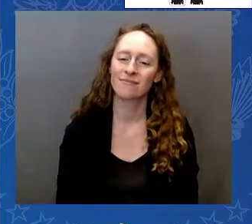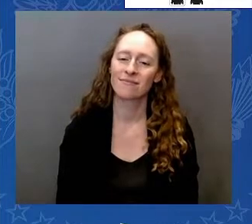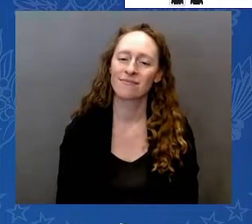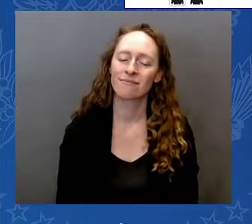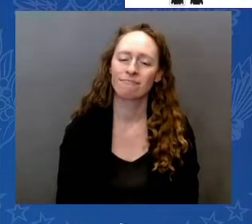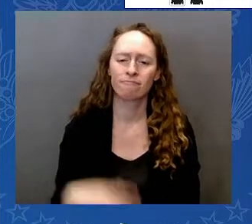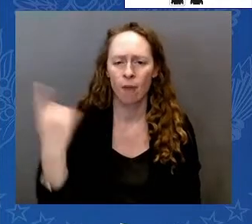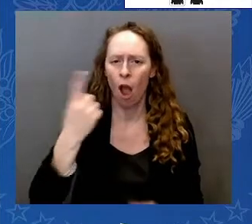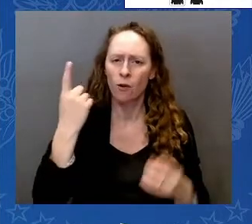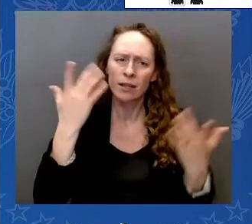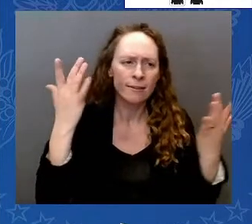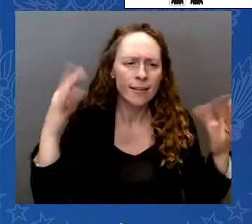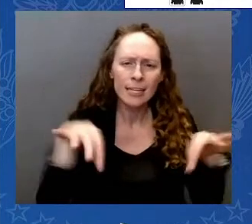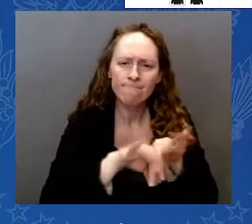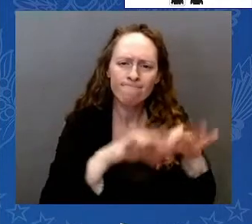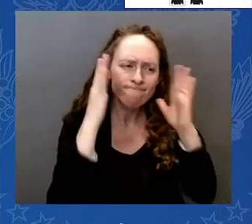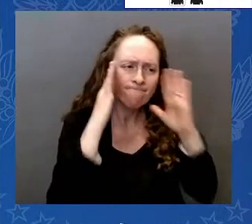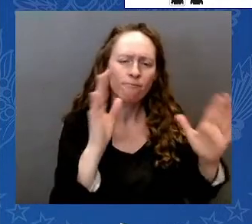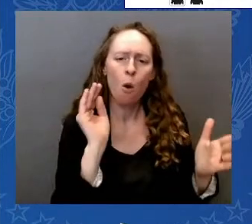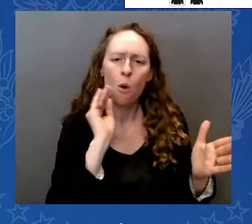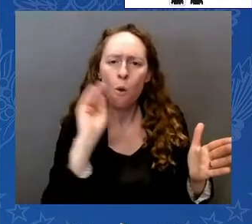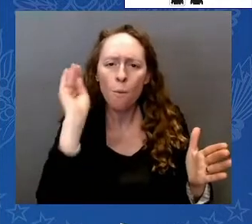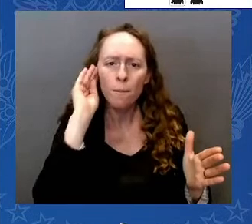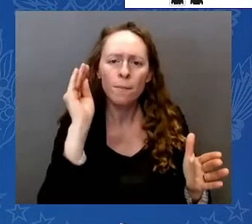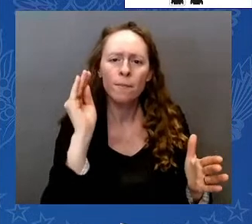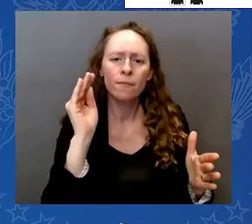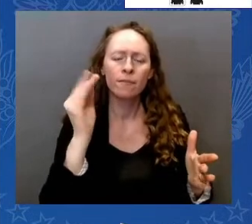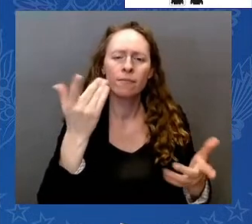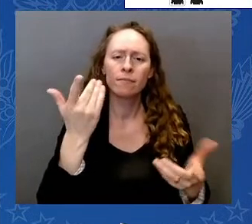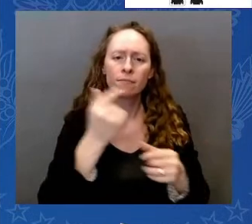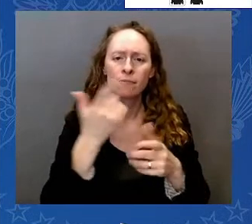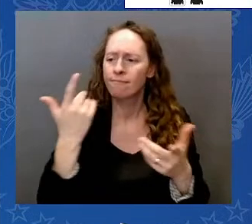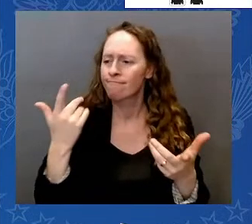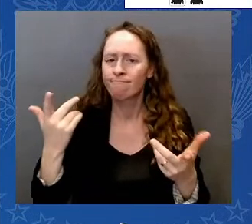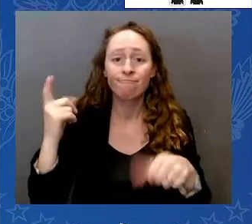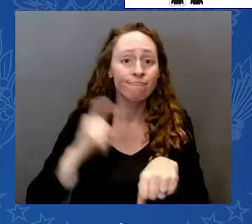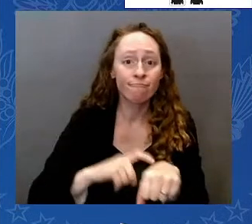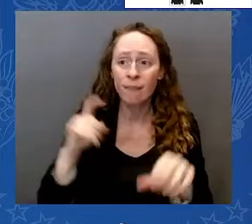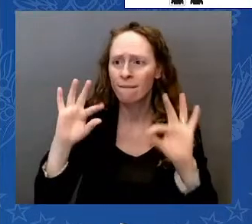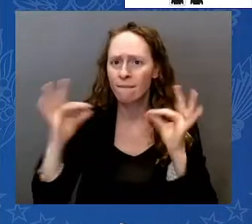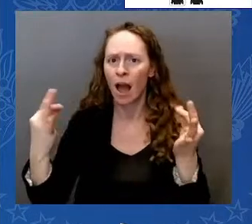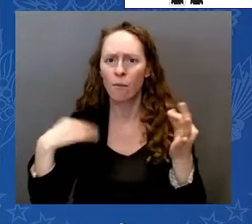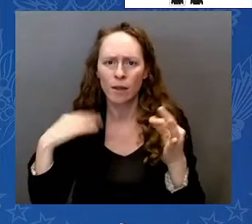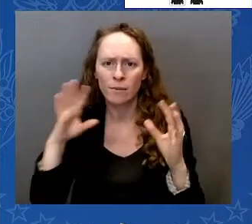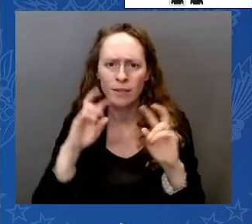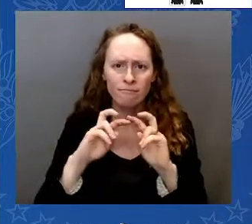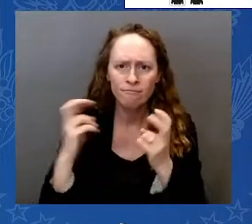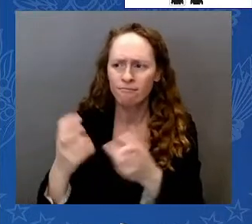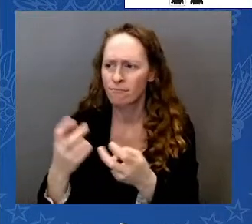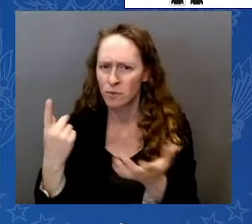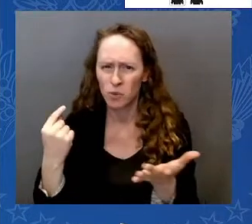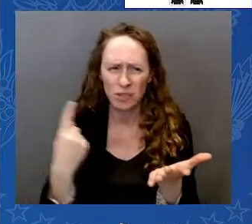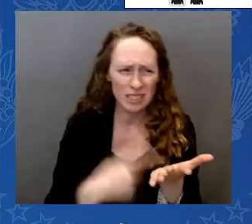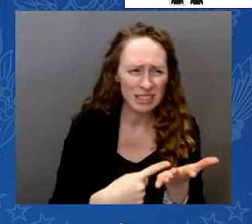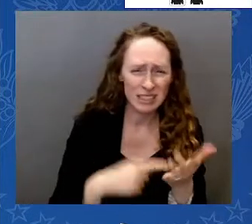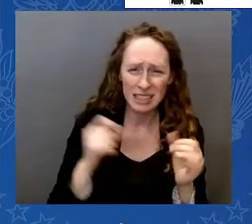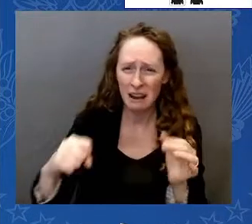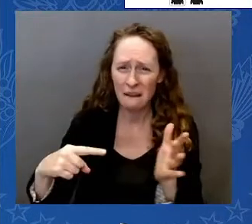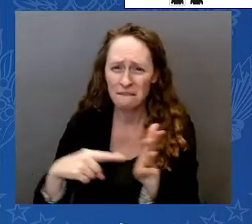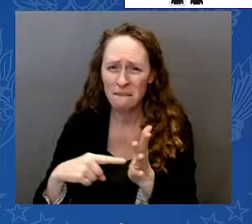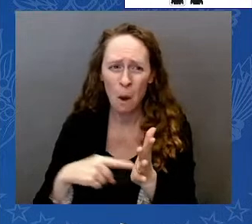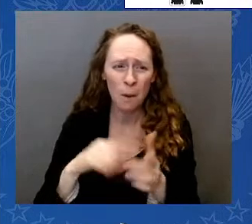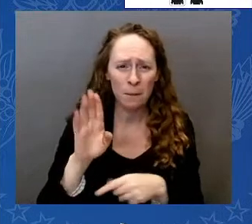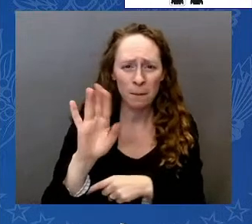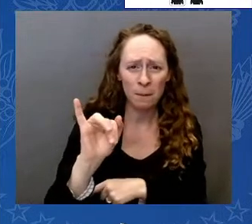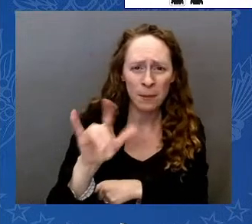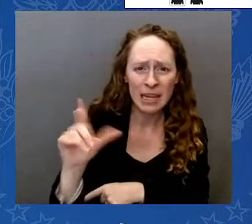we have enough money to cover all the bills for the month and all the necessities that aren't regular bills? And if we